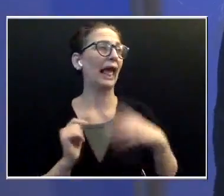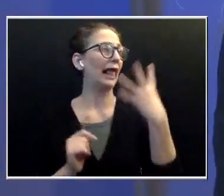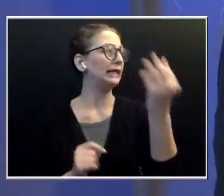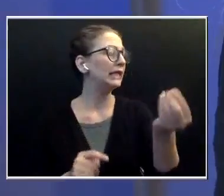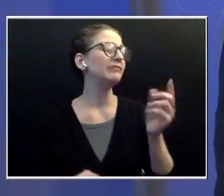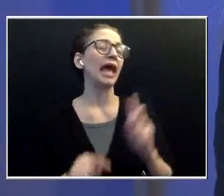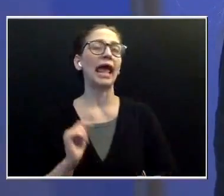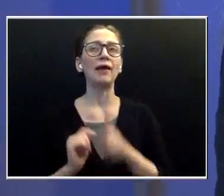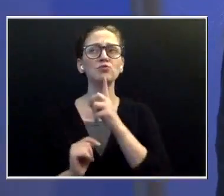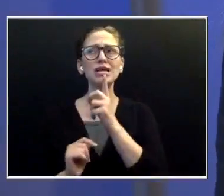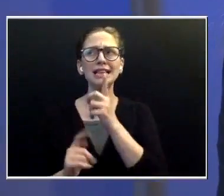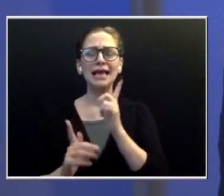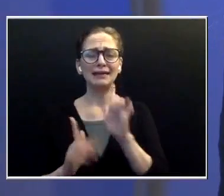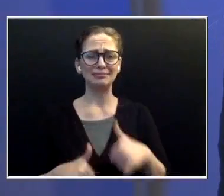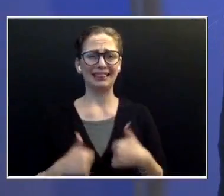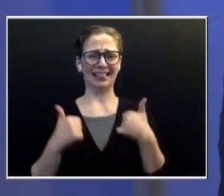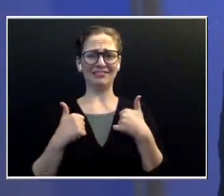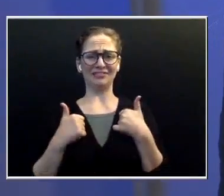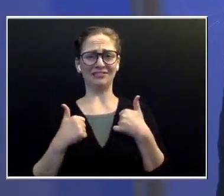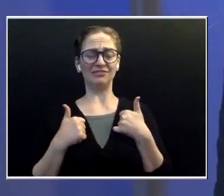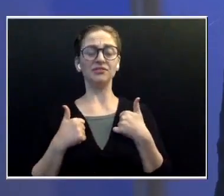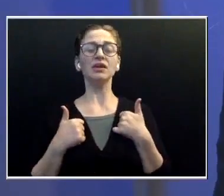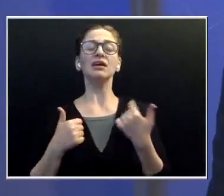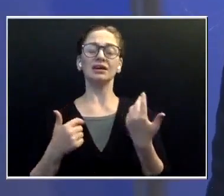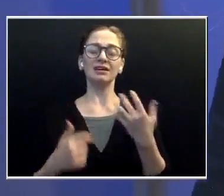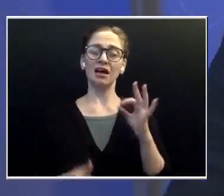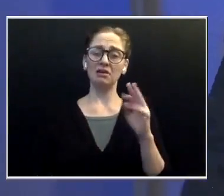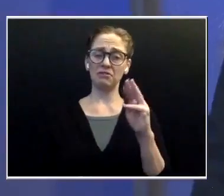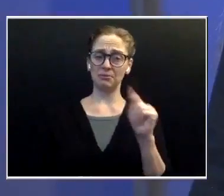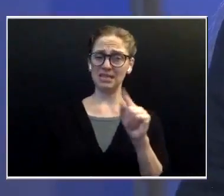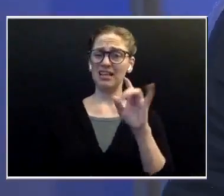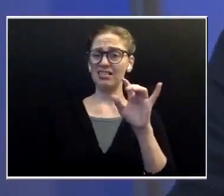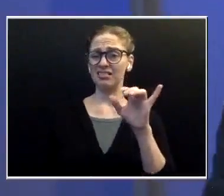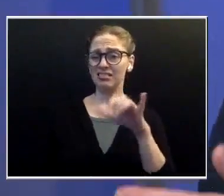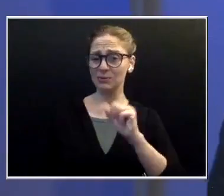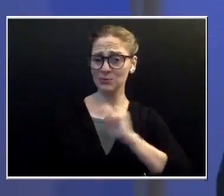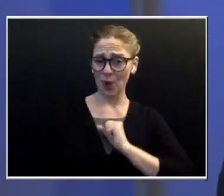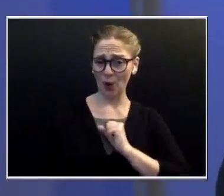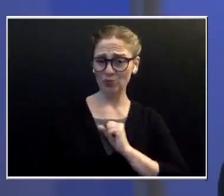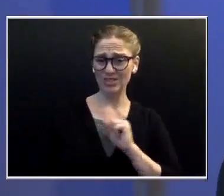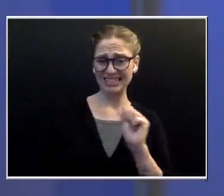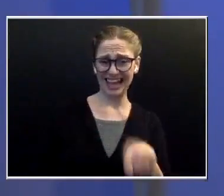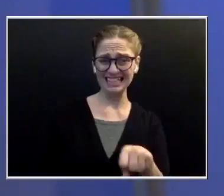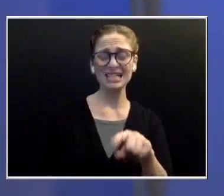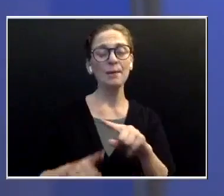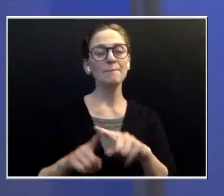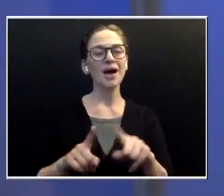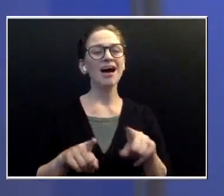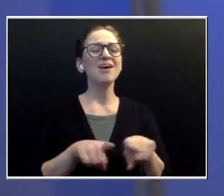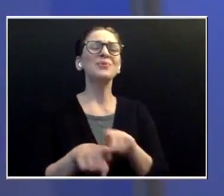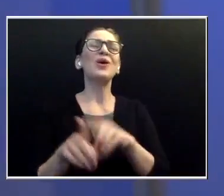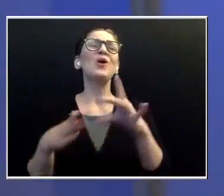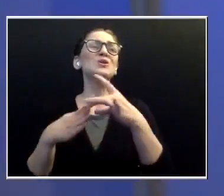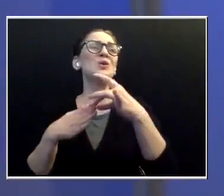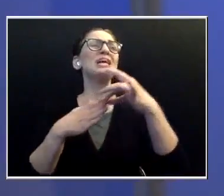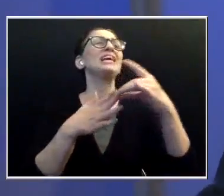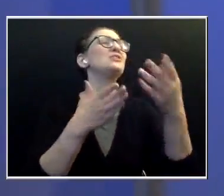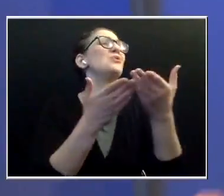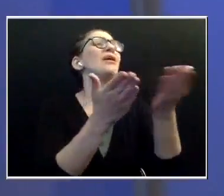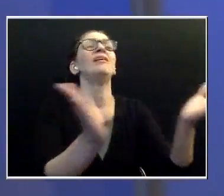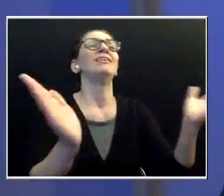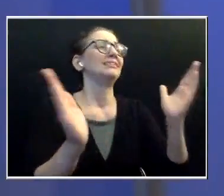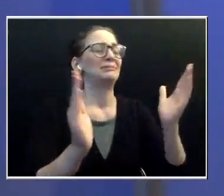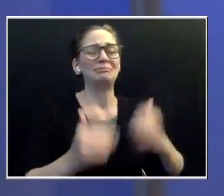was gross, but at the same time, it was a gateway to the other things of life. Yes. And you